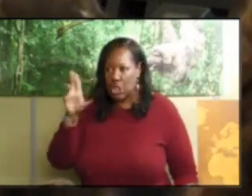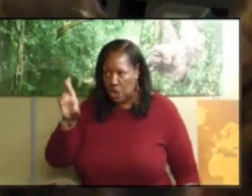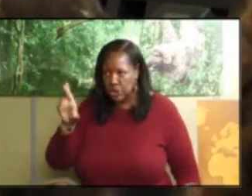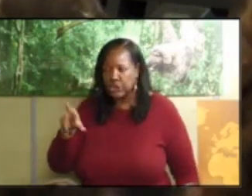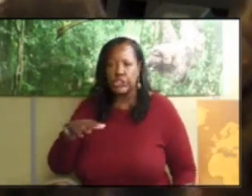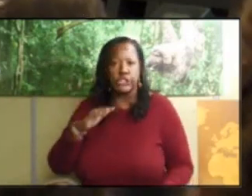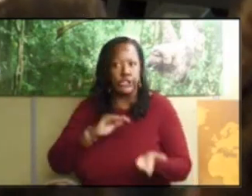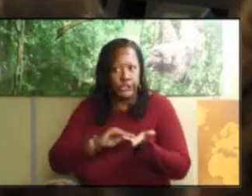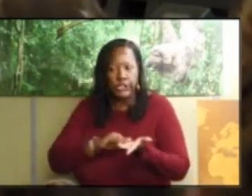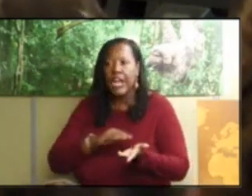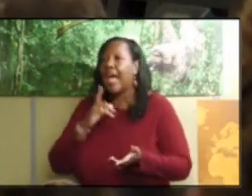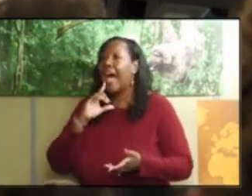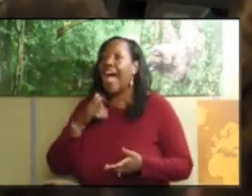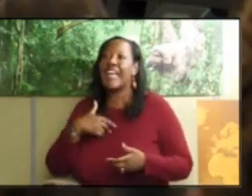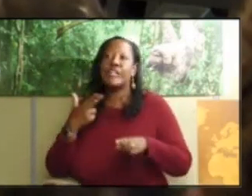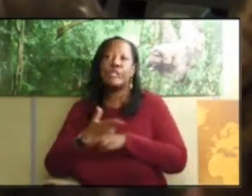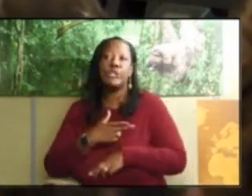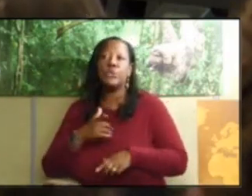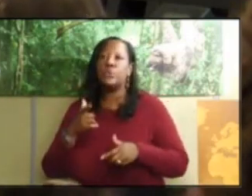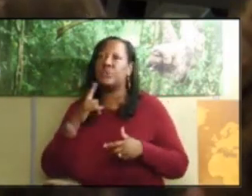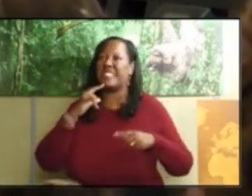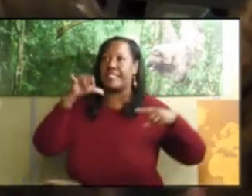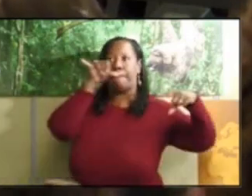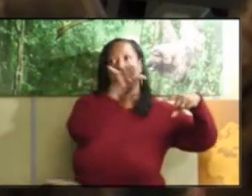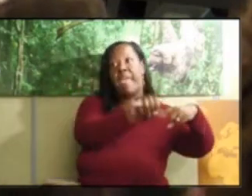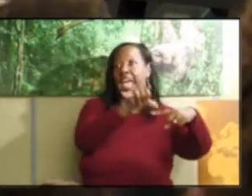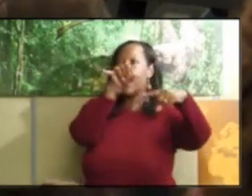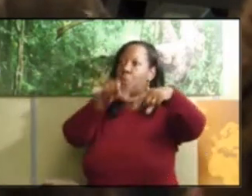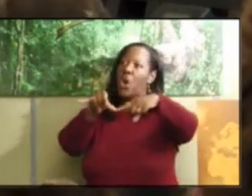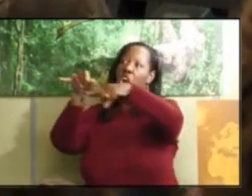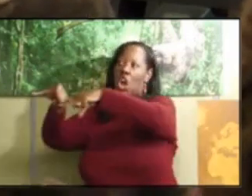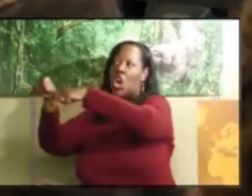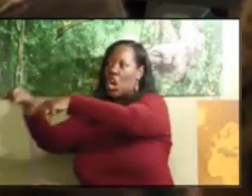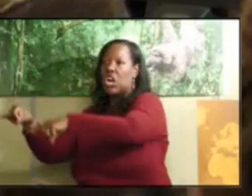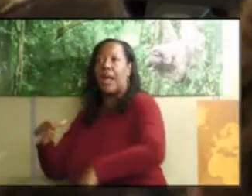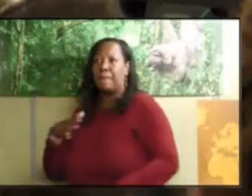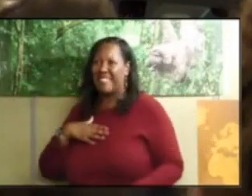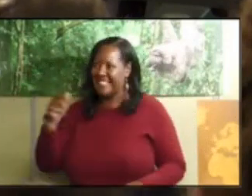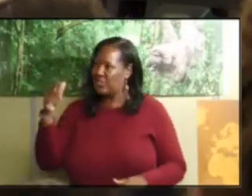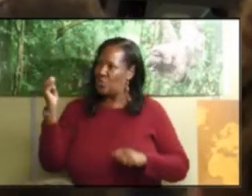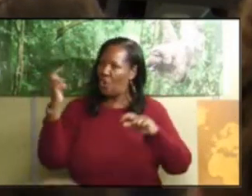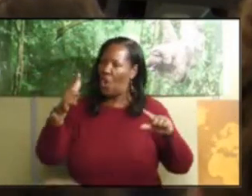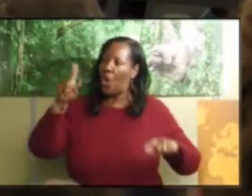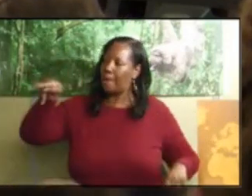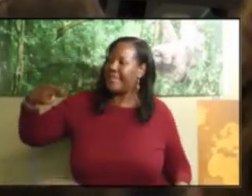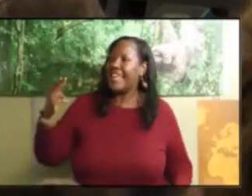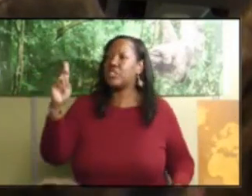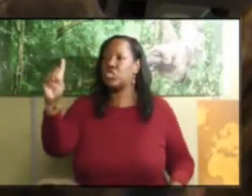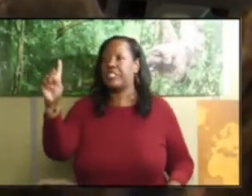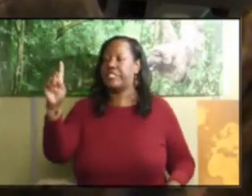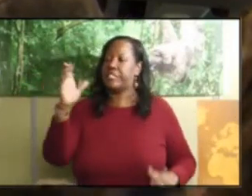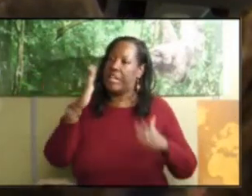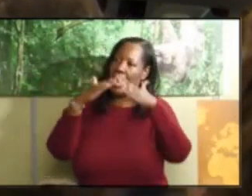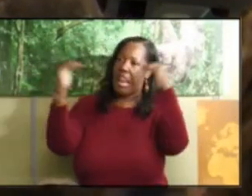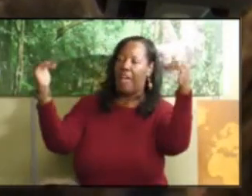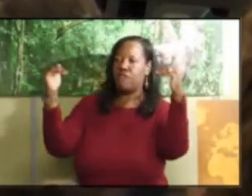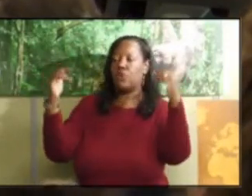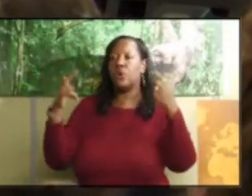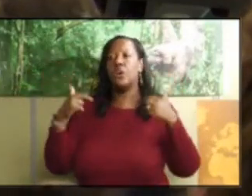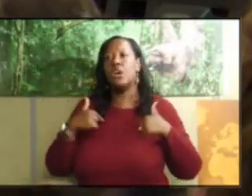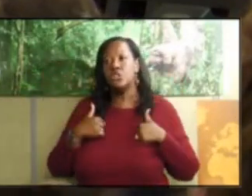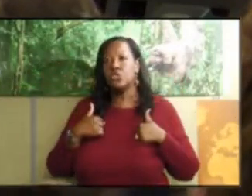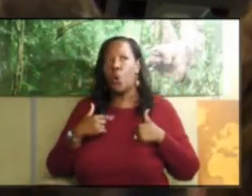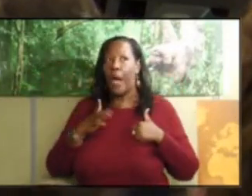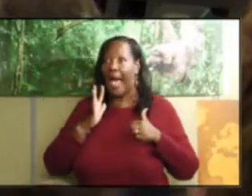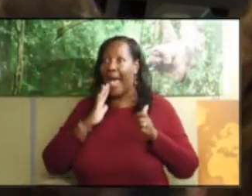words. Reading level was out the window. Let's talk PhDs. So that was really fun on that way. I had a steep learning